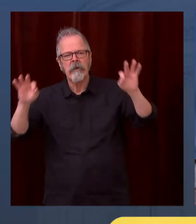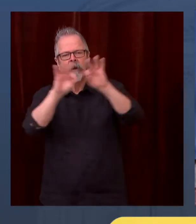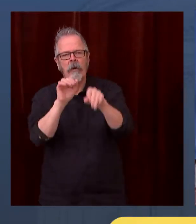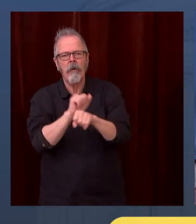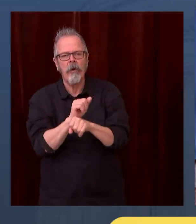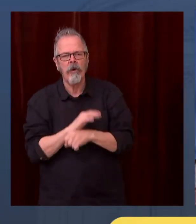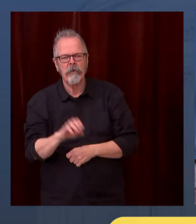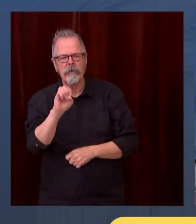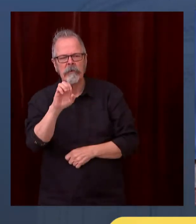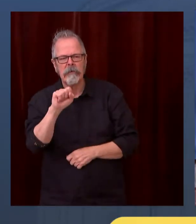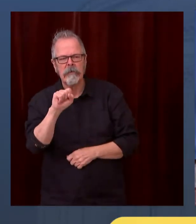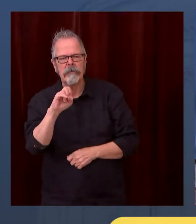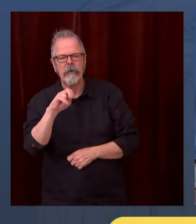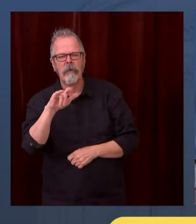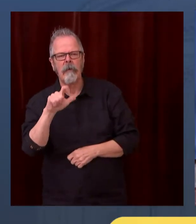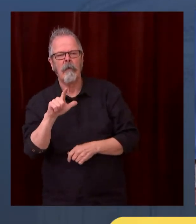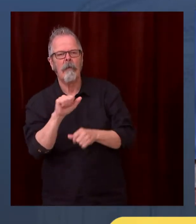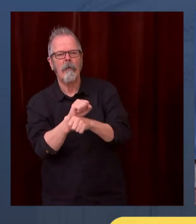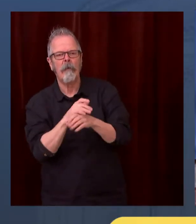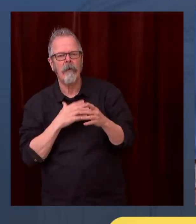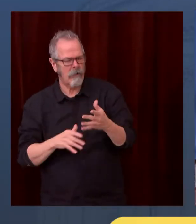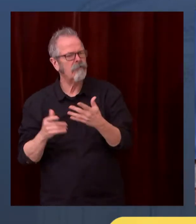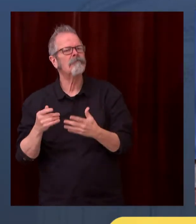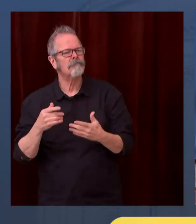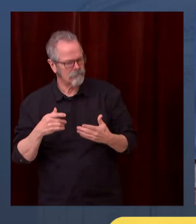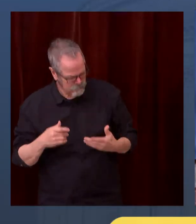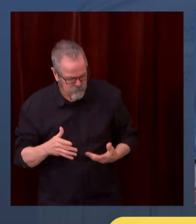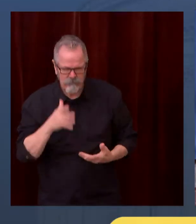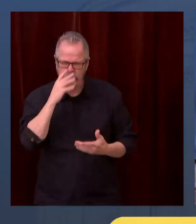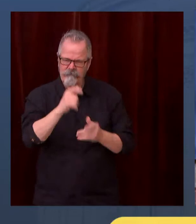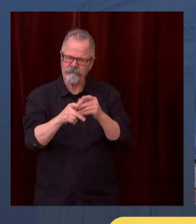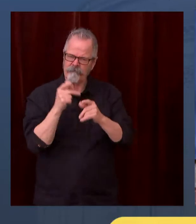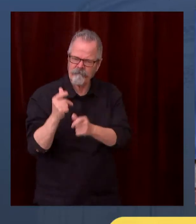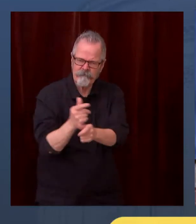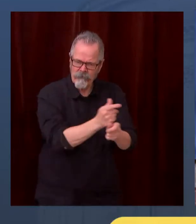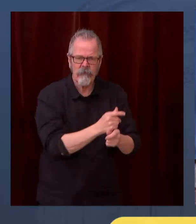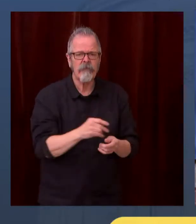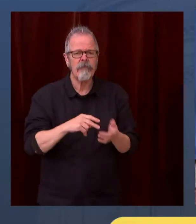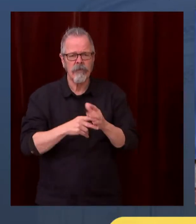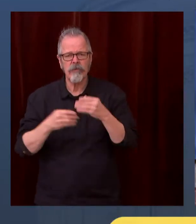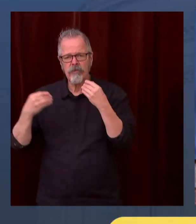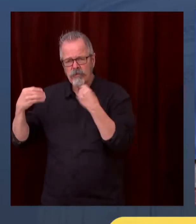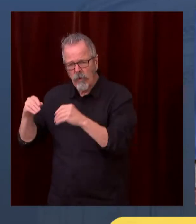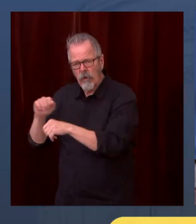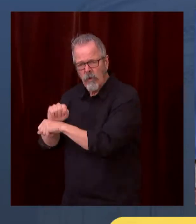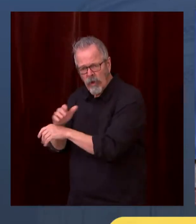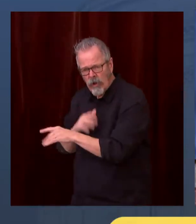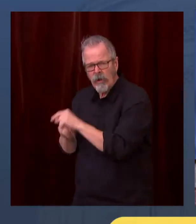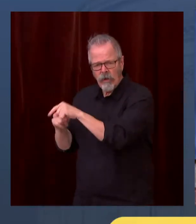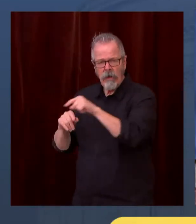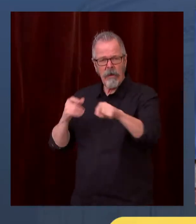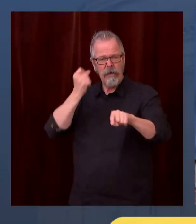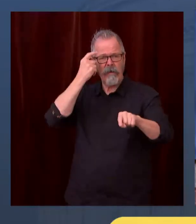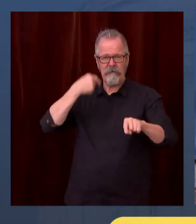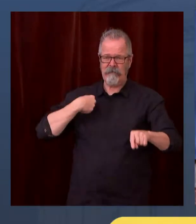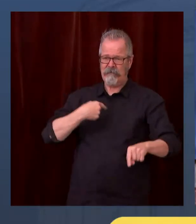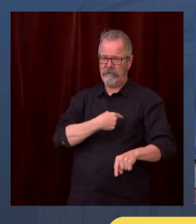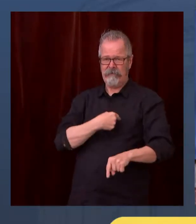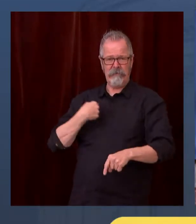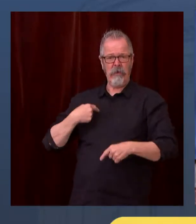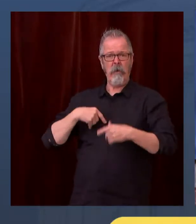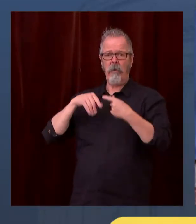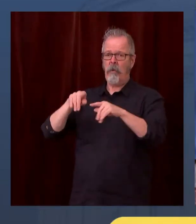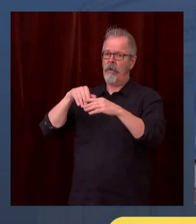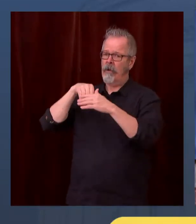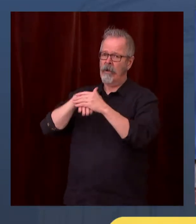but other essential workers, grocery store workers. Look, we get food because checkout folks at the counter are willing to